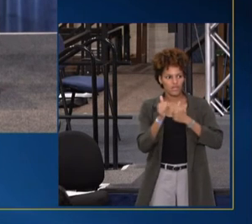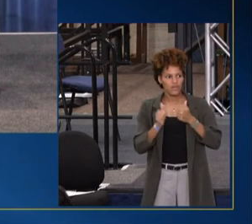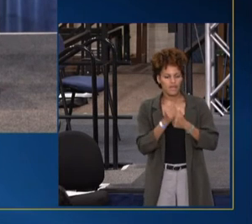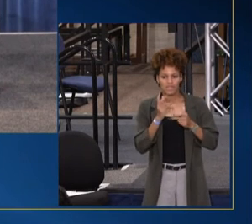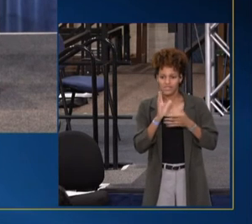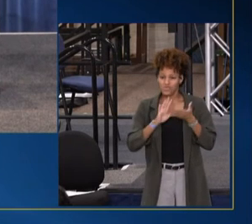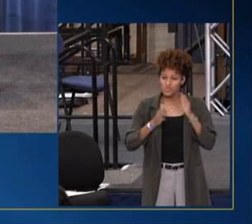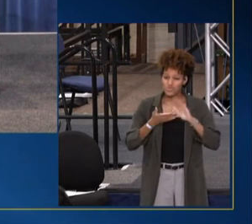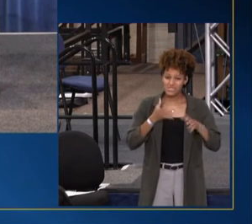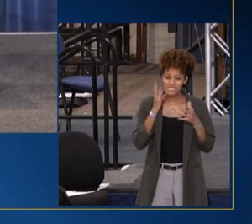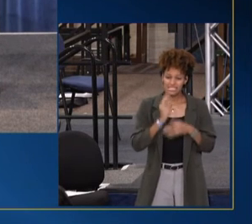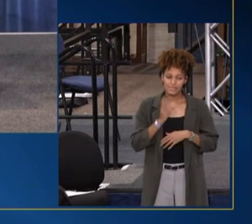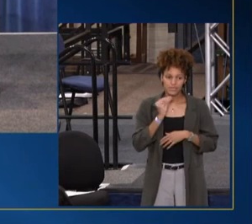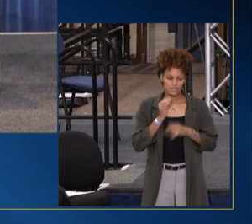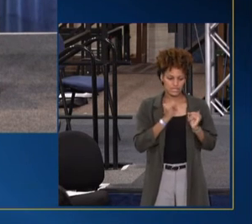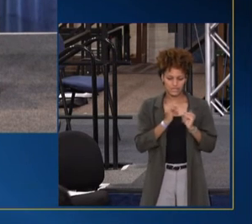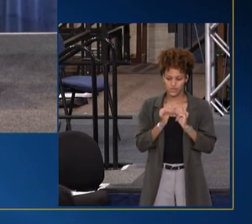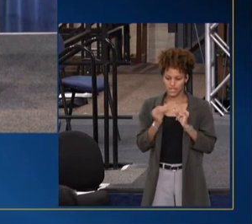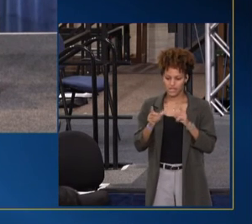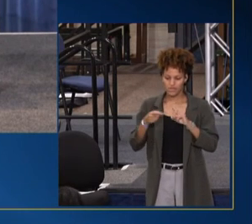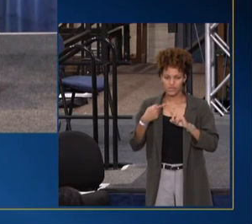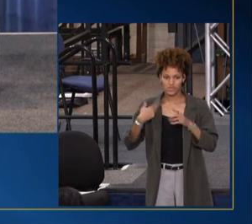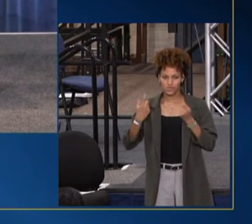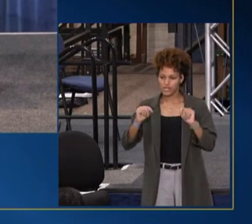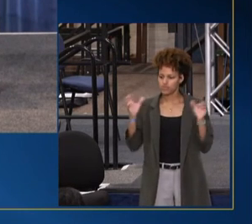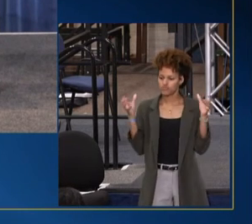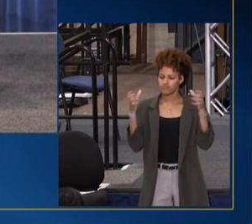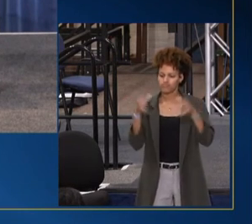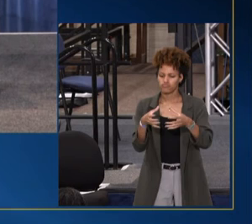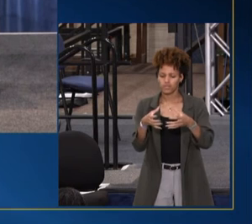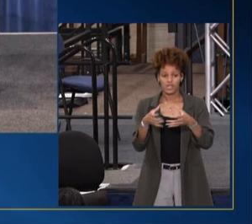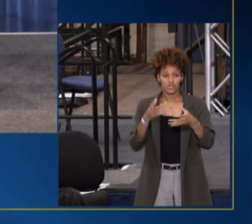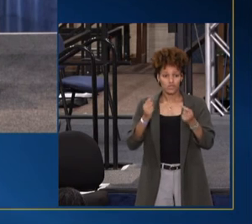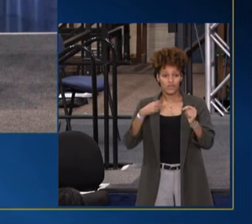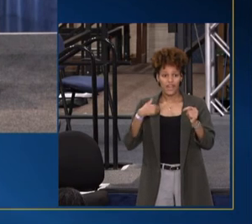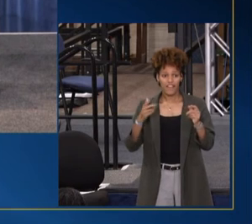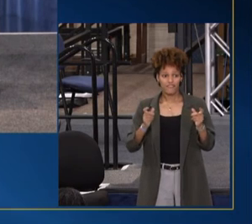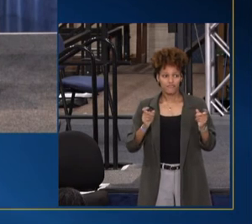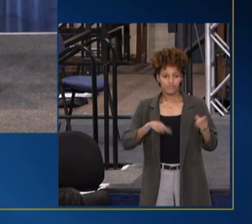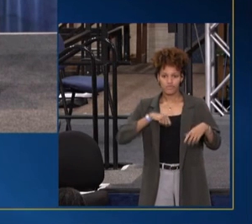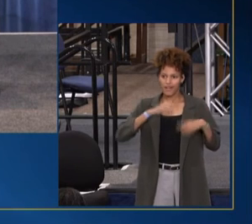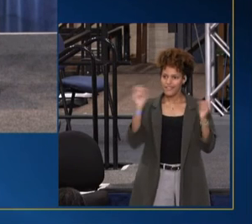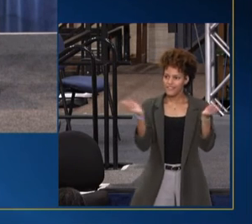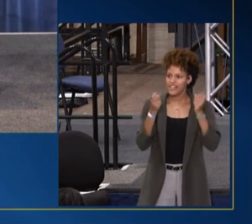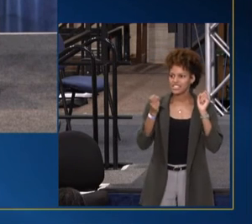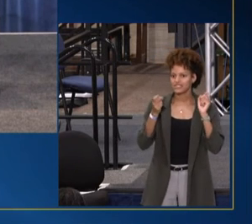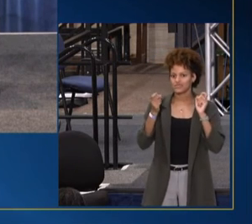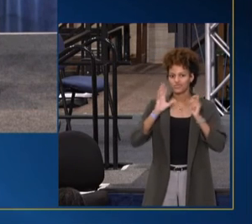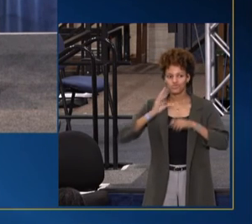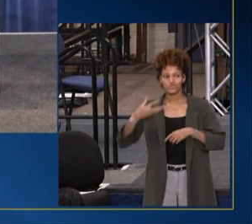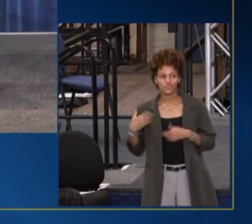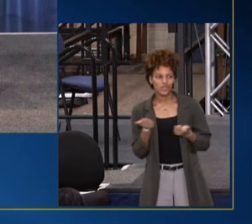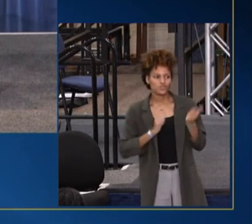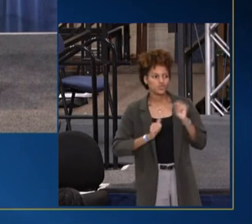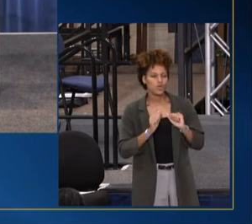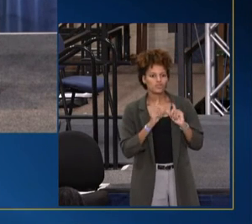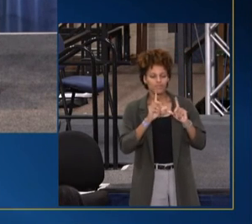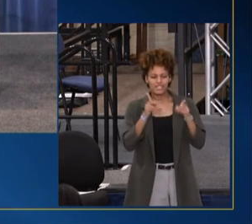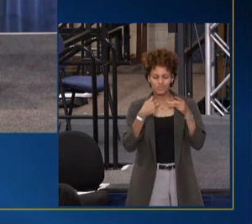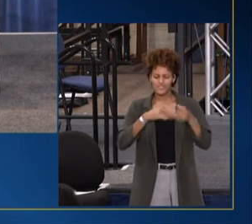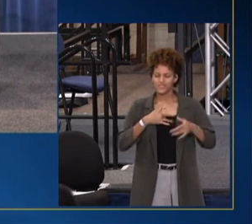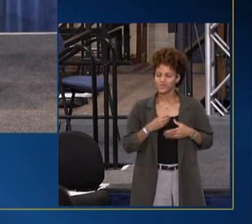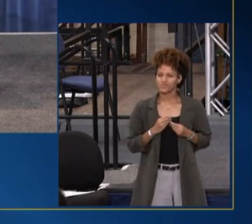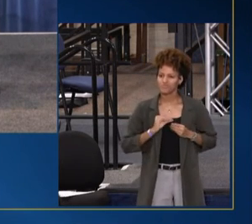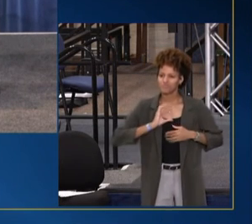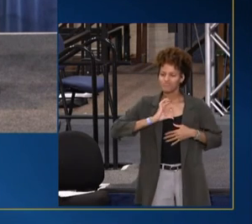as individuals and when we try to gather, when we try to have Pride festivals, go to drag shows, those places where we find joy and rejuvenate